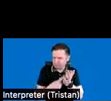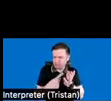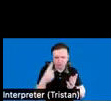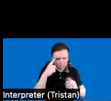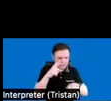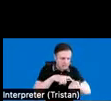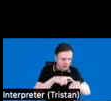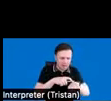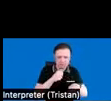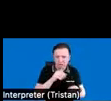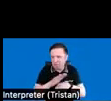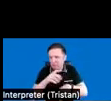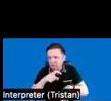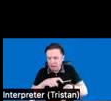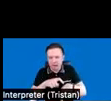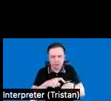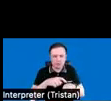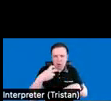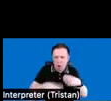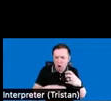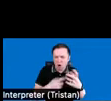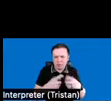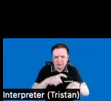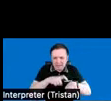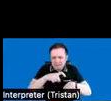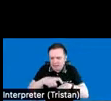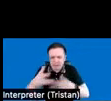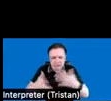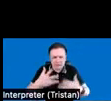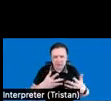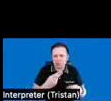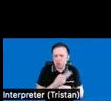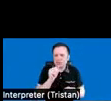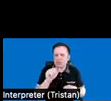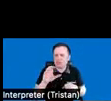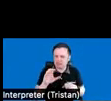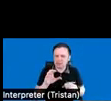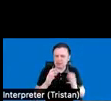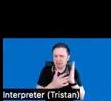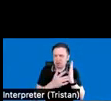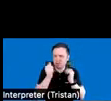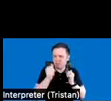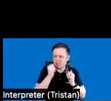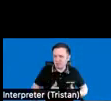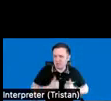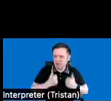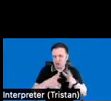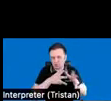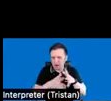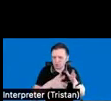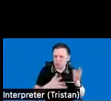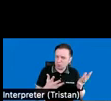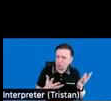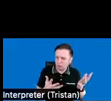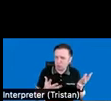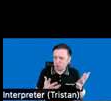the challenges in time and timing when using AAC technologies in everyday life interactions, real life interactions,